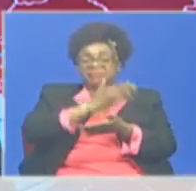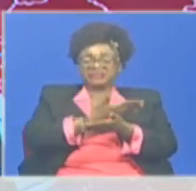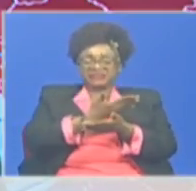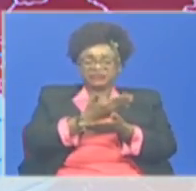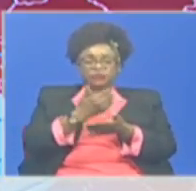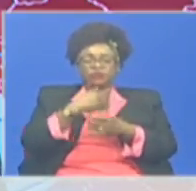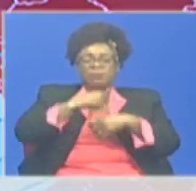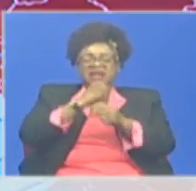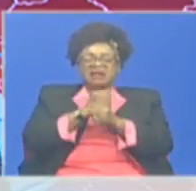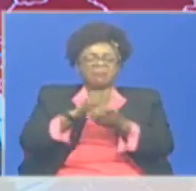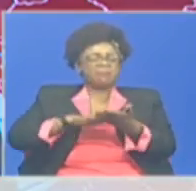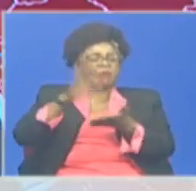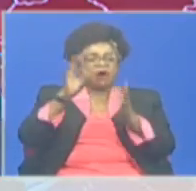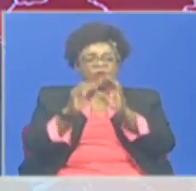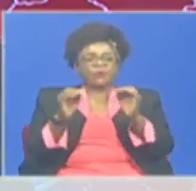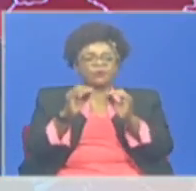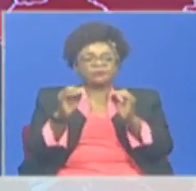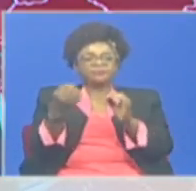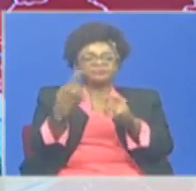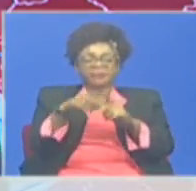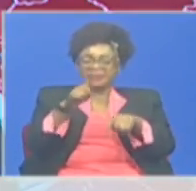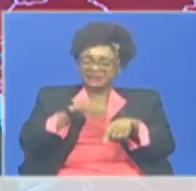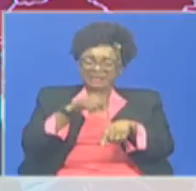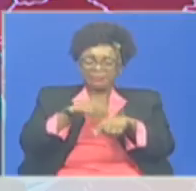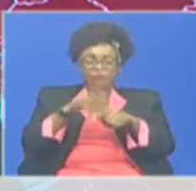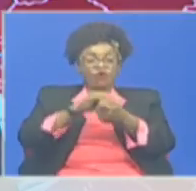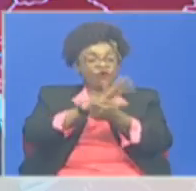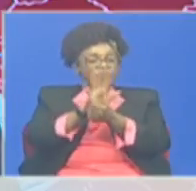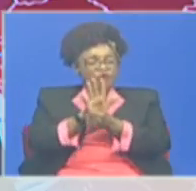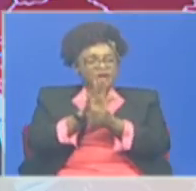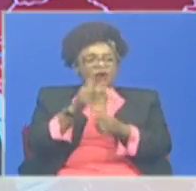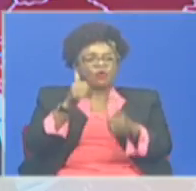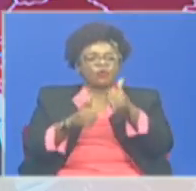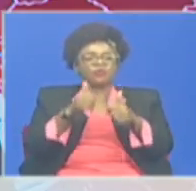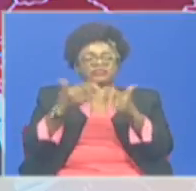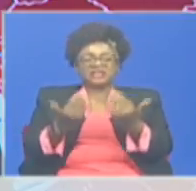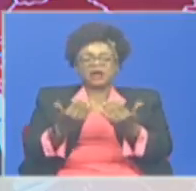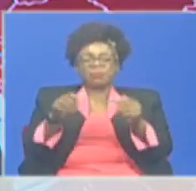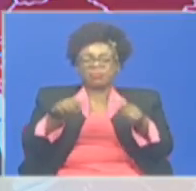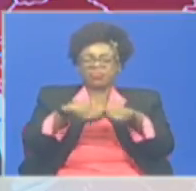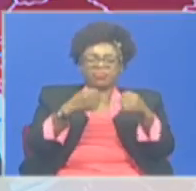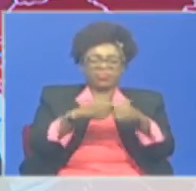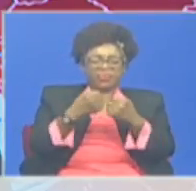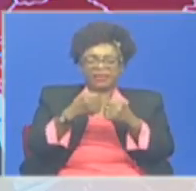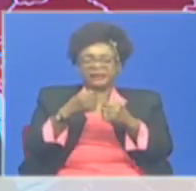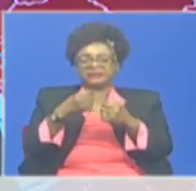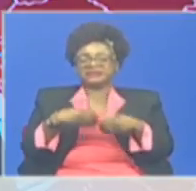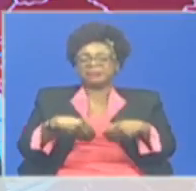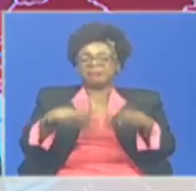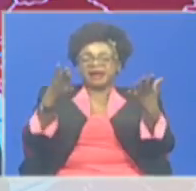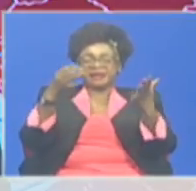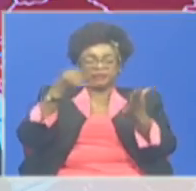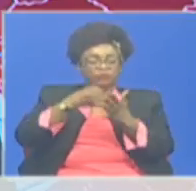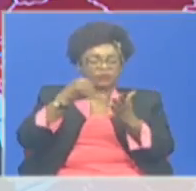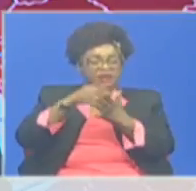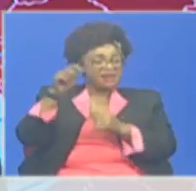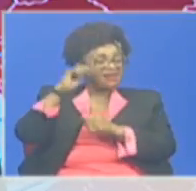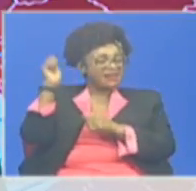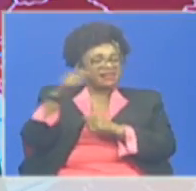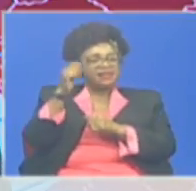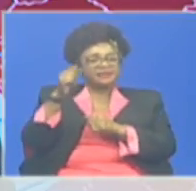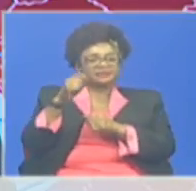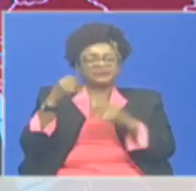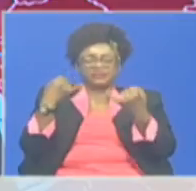bulk. But in the face of coronavirus pandemic, which has disrupted supply chains, many countries, including Kenya, have been forced to